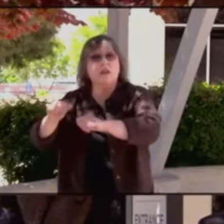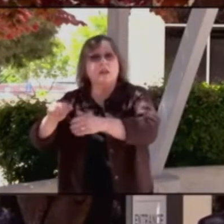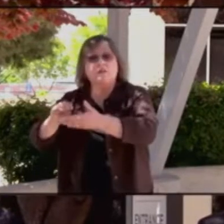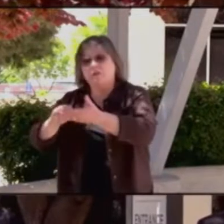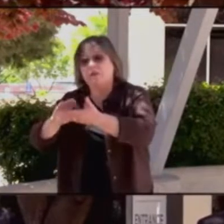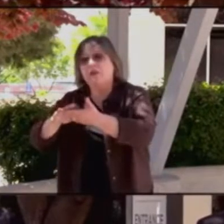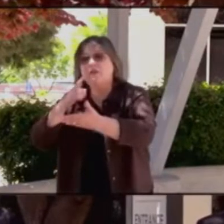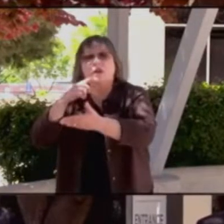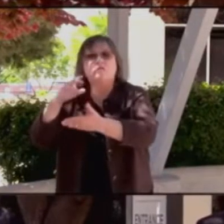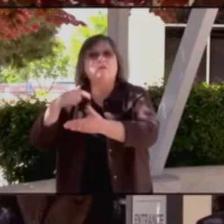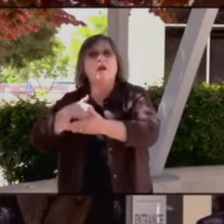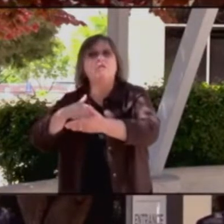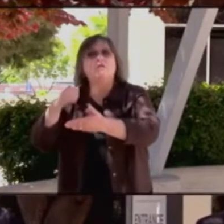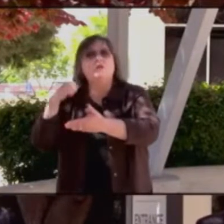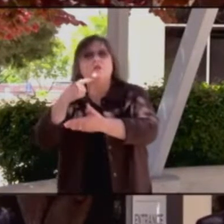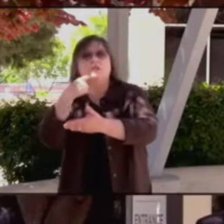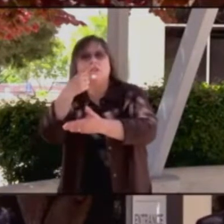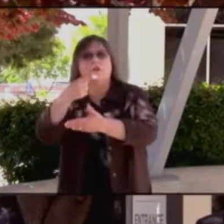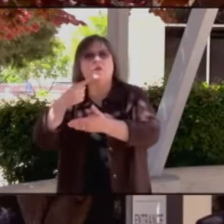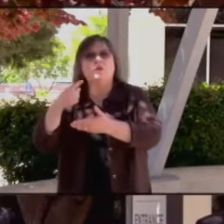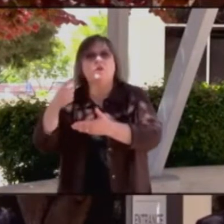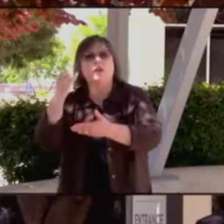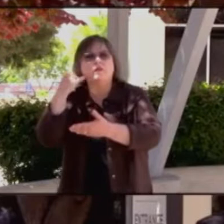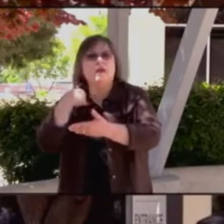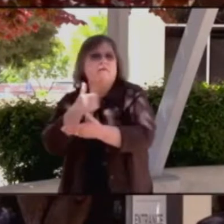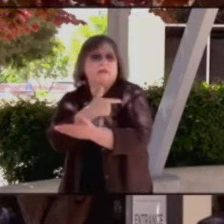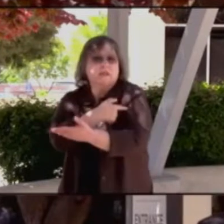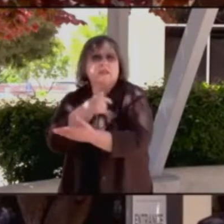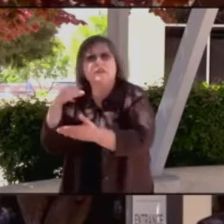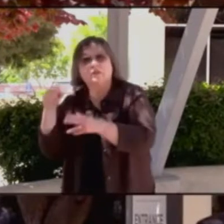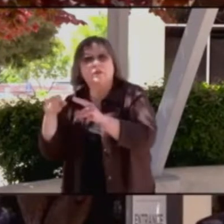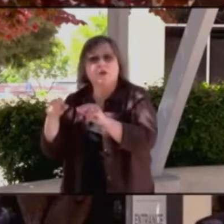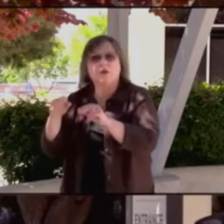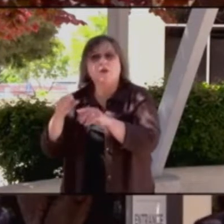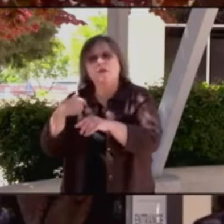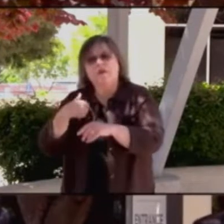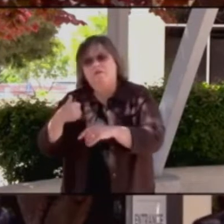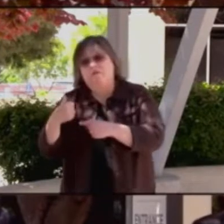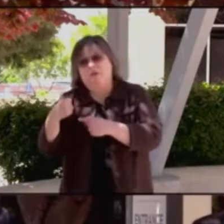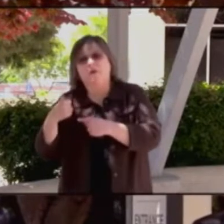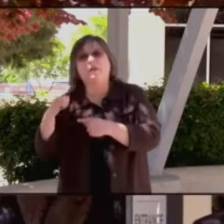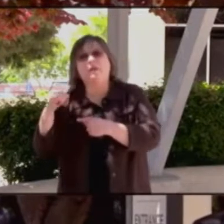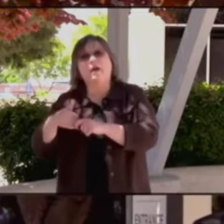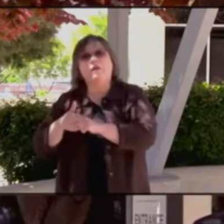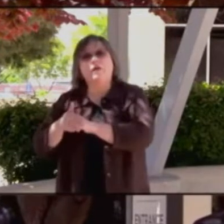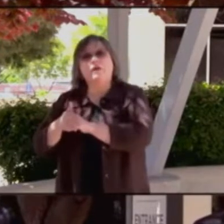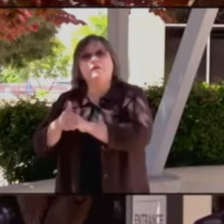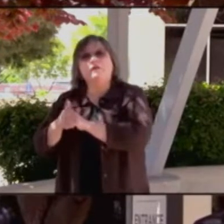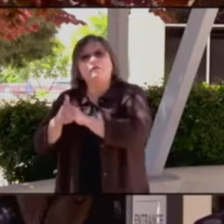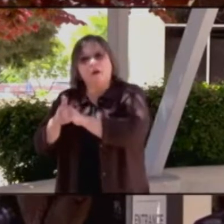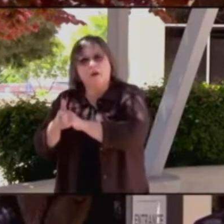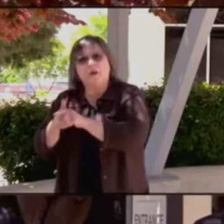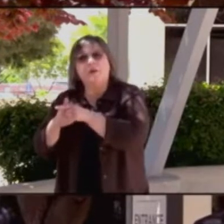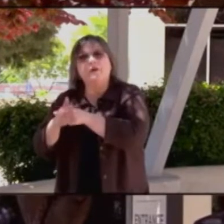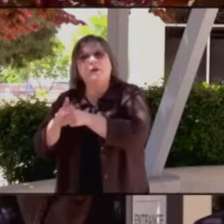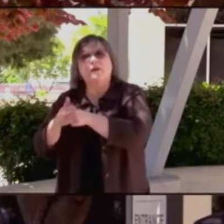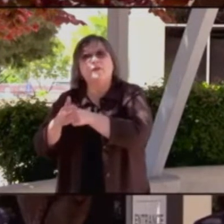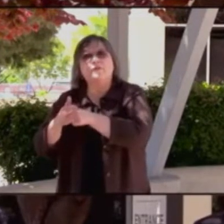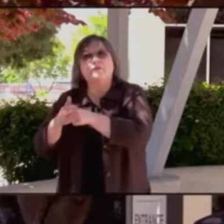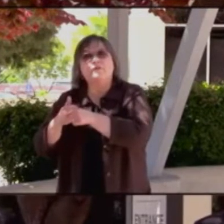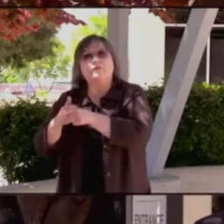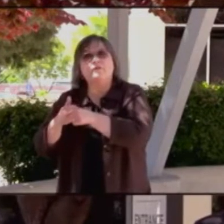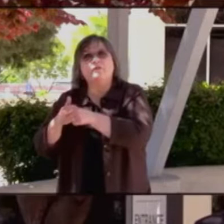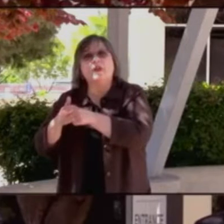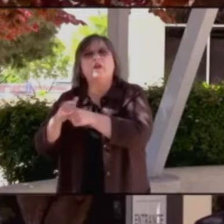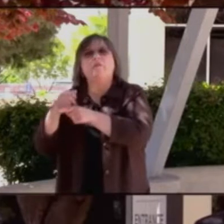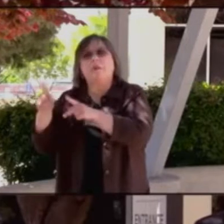purpose of workplace safety rules as unvaccinated. So that's how it gets around the law. It's not getting around